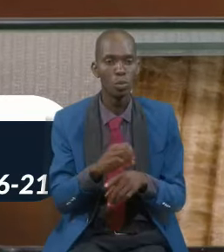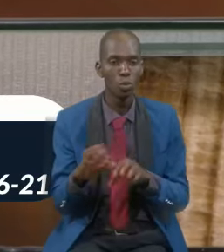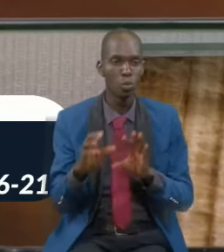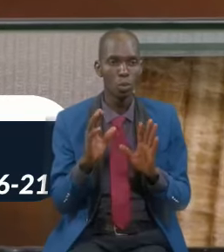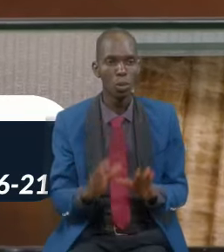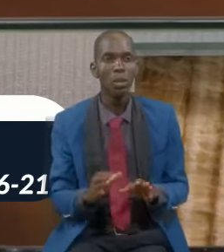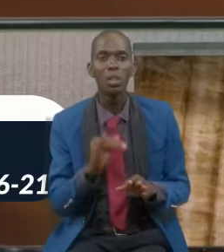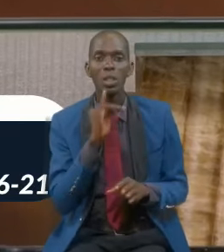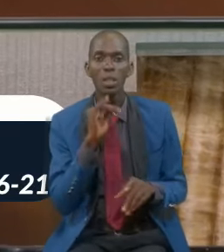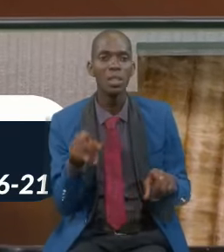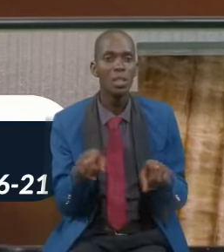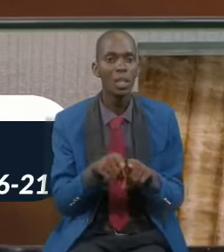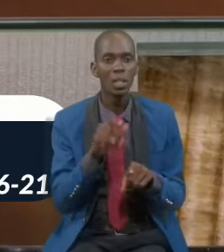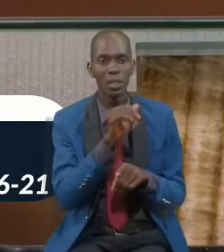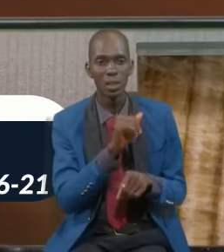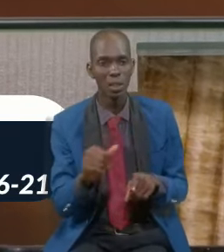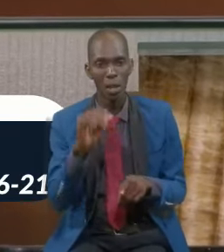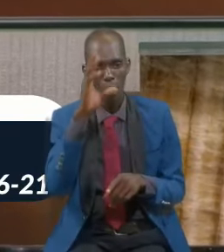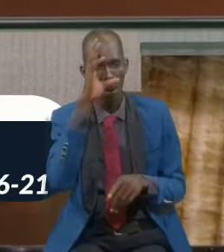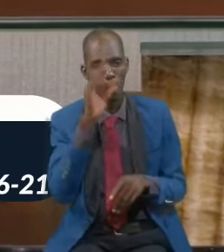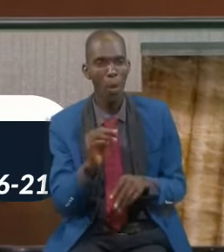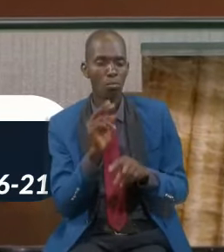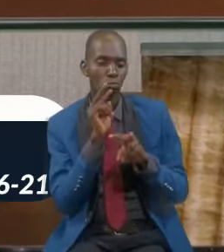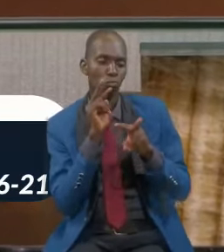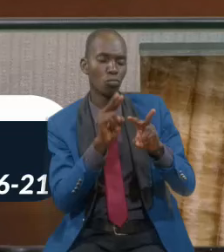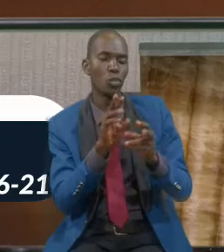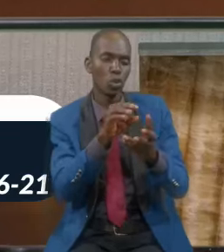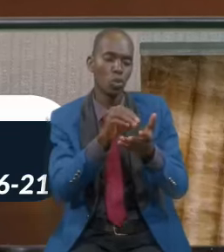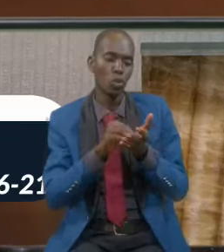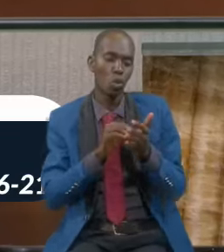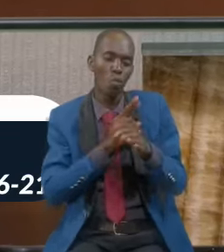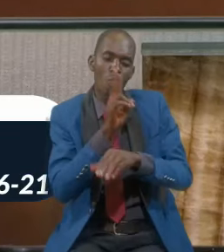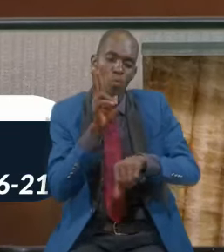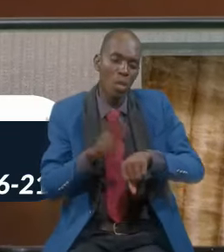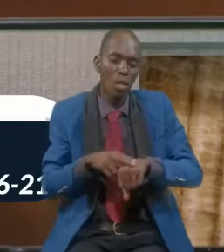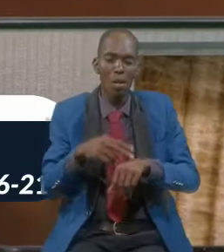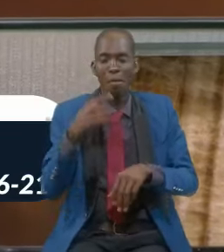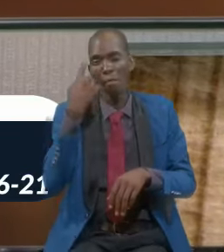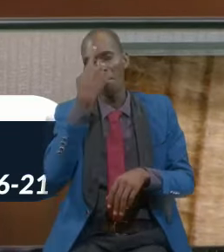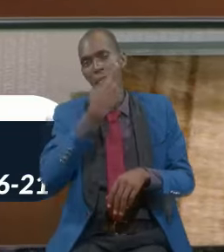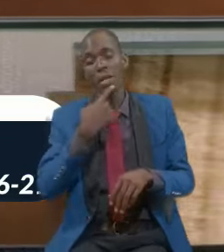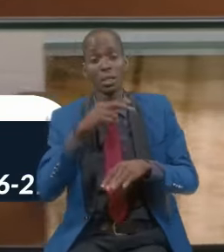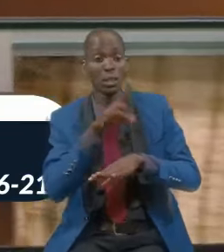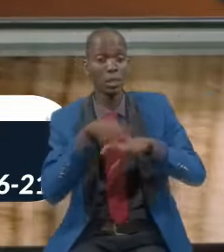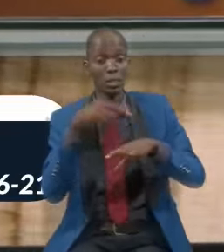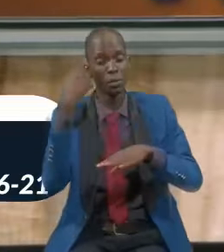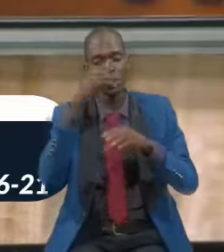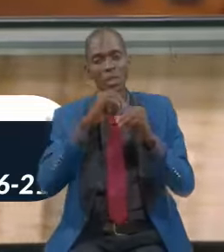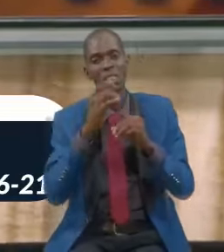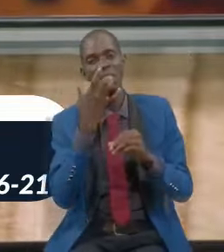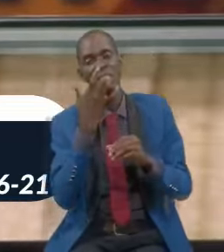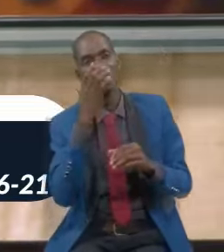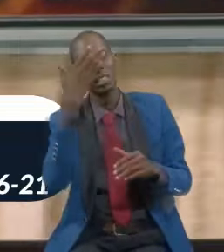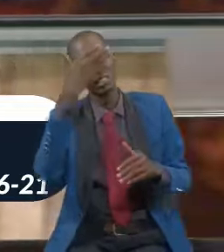man beholding his natural face in a glass, that is, in a mirror. Look at verse